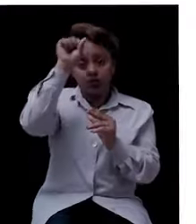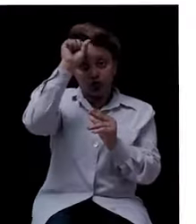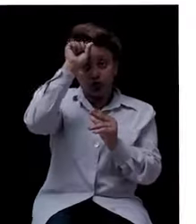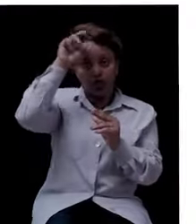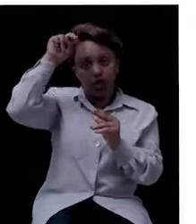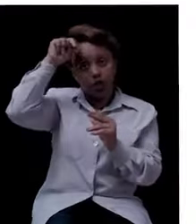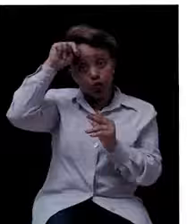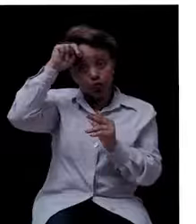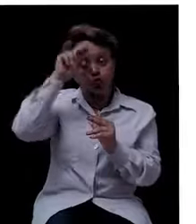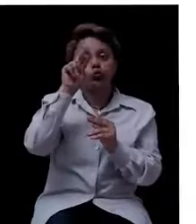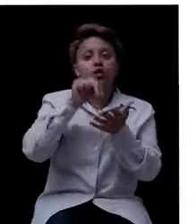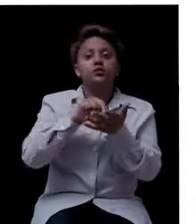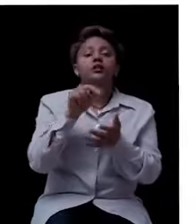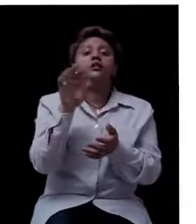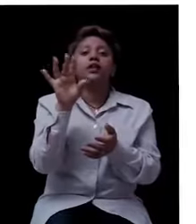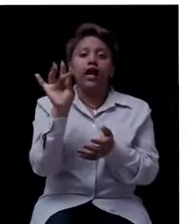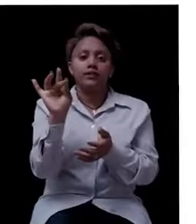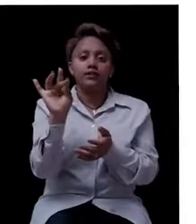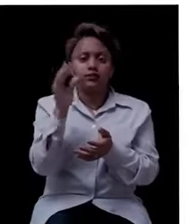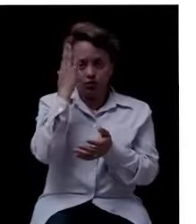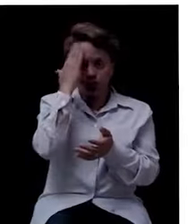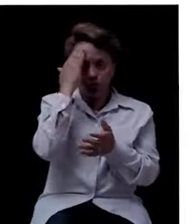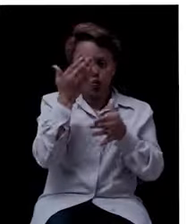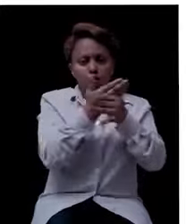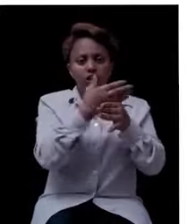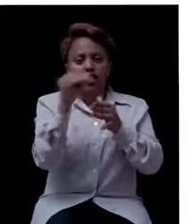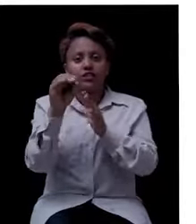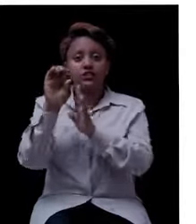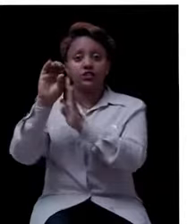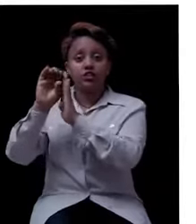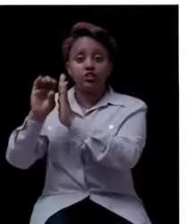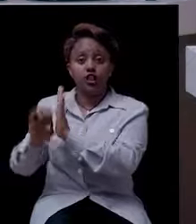known as Satoshi Nakamoto in 2008. You know,